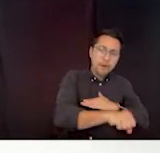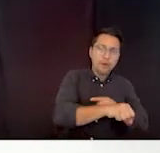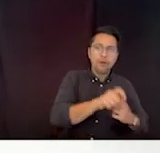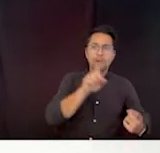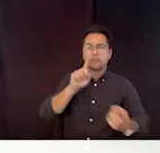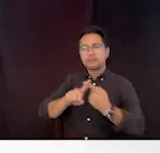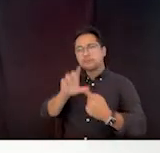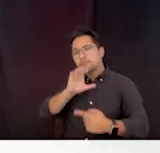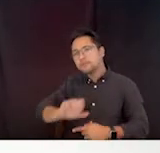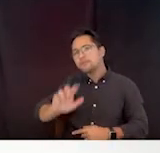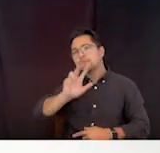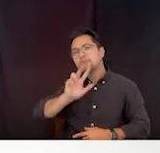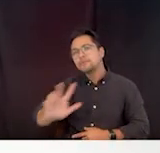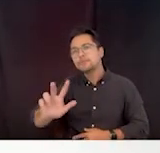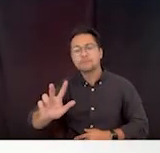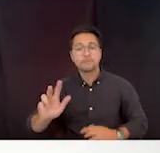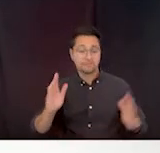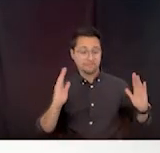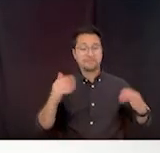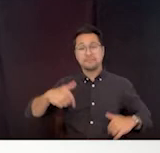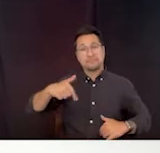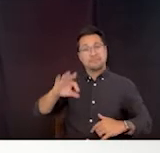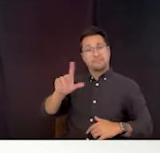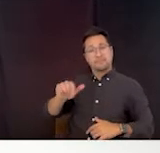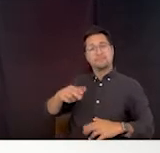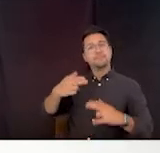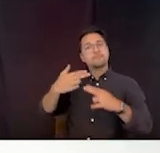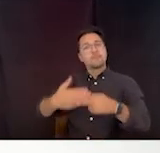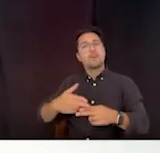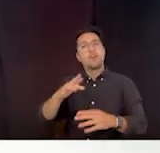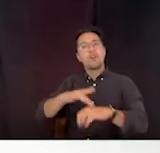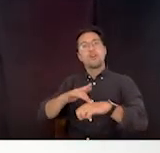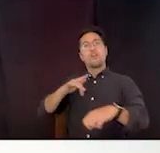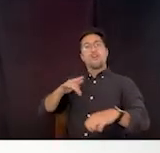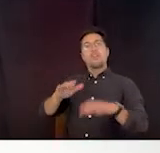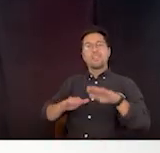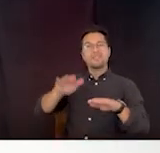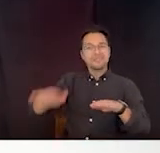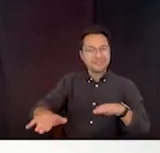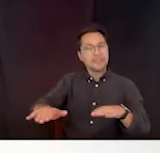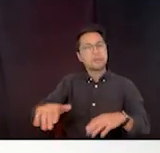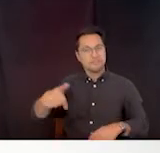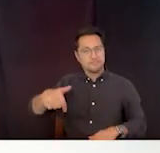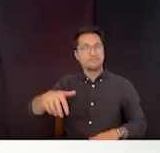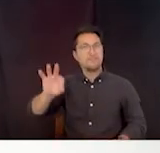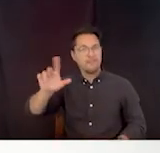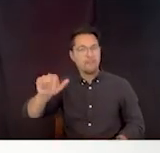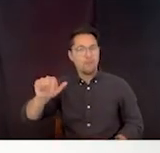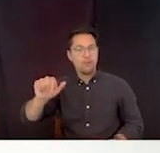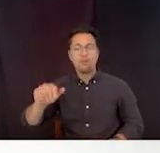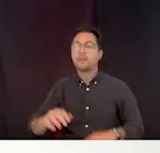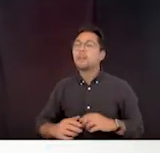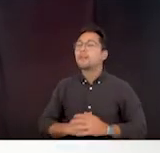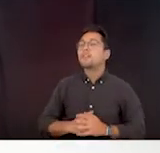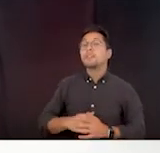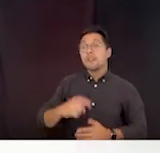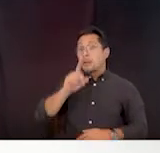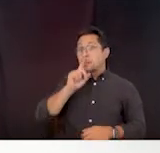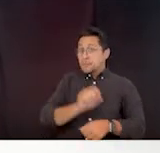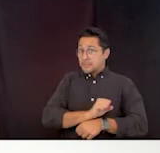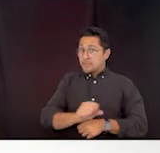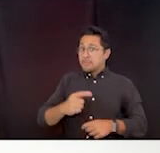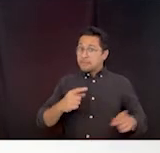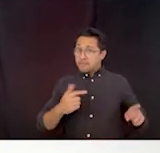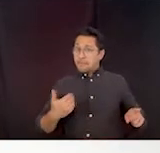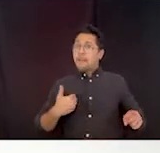here in the state of Florida, our early intervention program is called Early Steps. And actually, they have a session